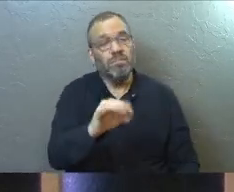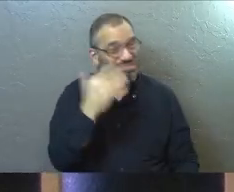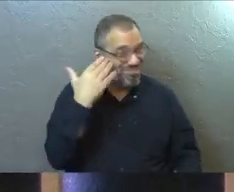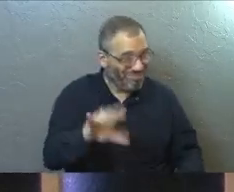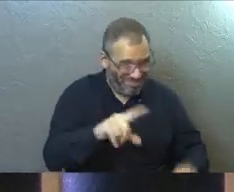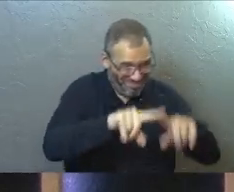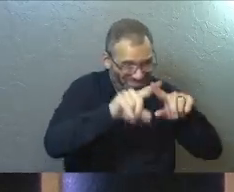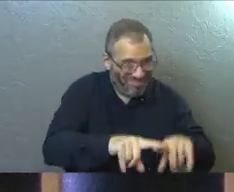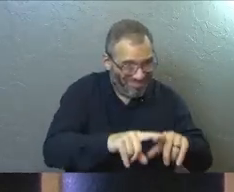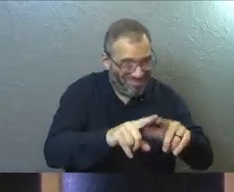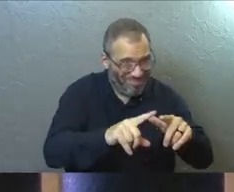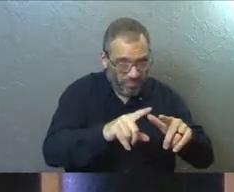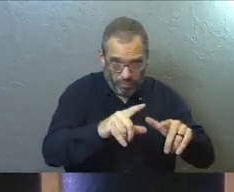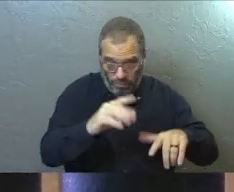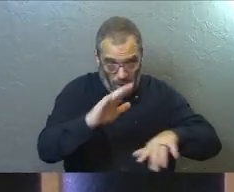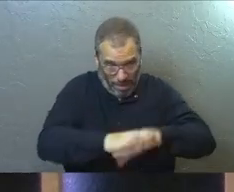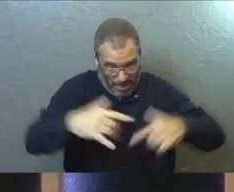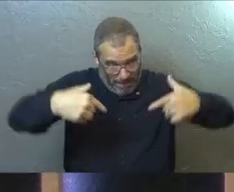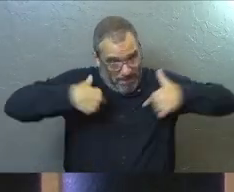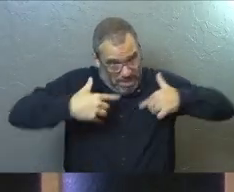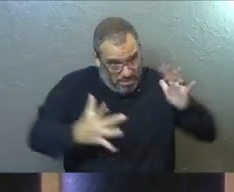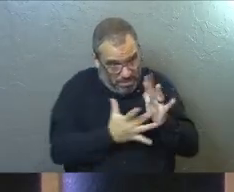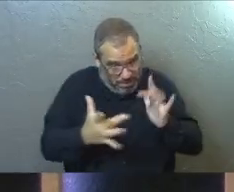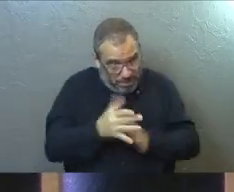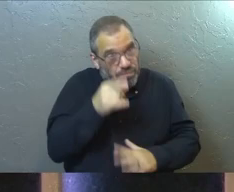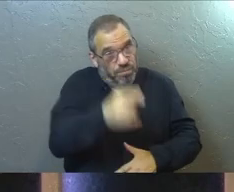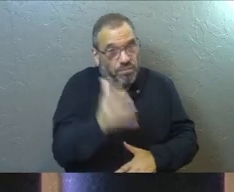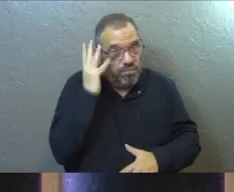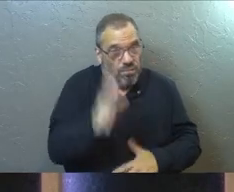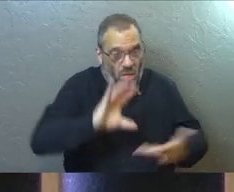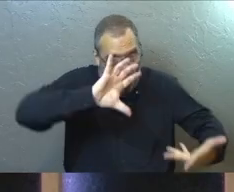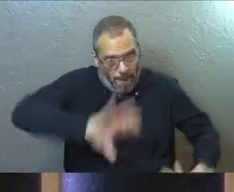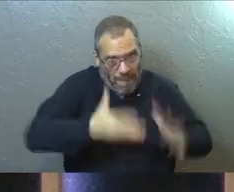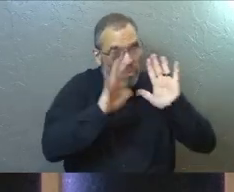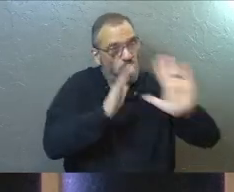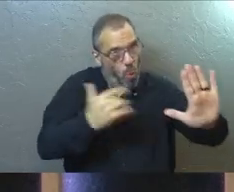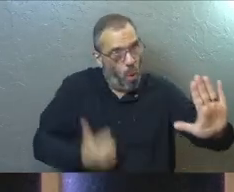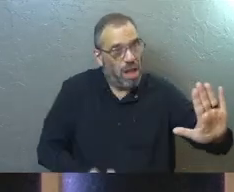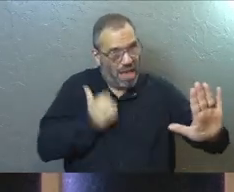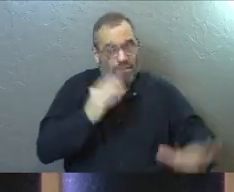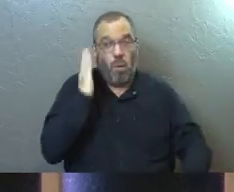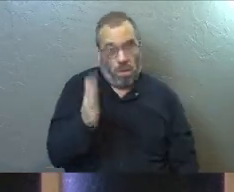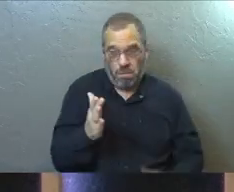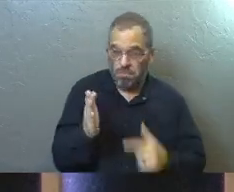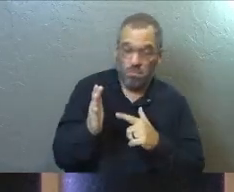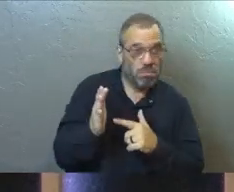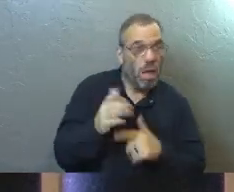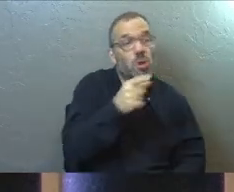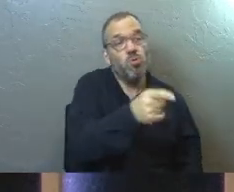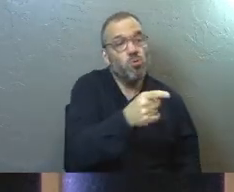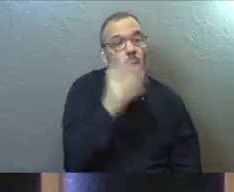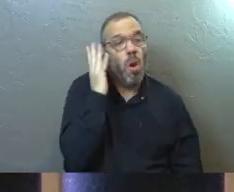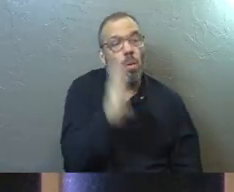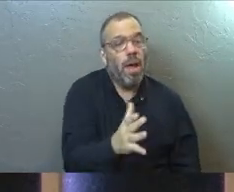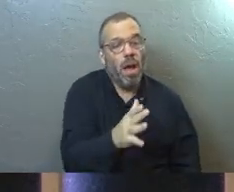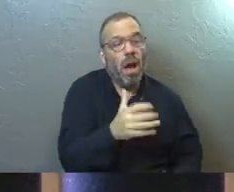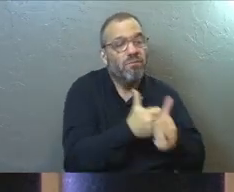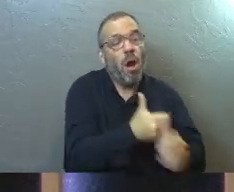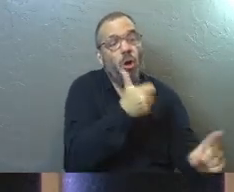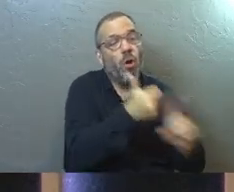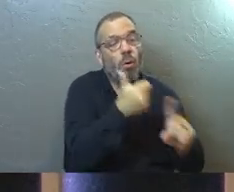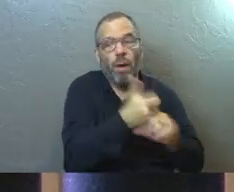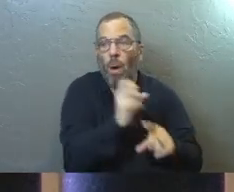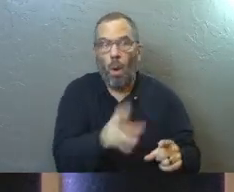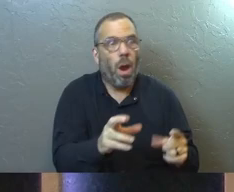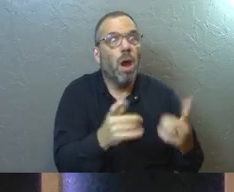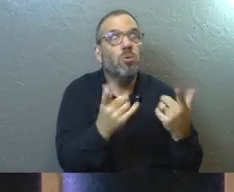don't know you're dependent on me, you're going to screw up your life, because you're going to try to follow yourself,